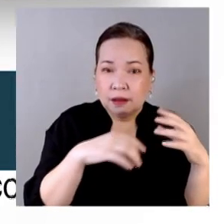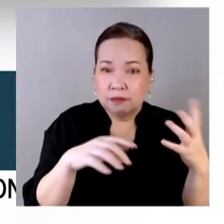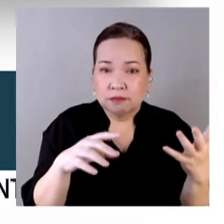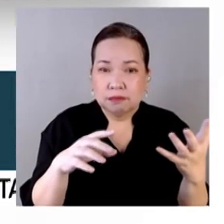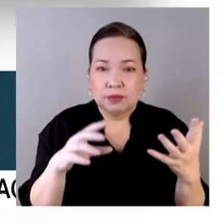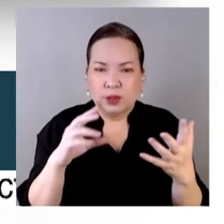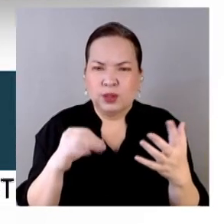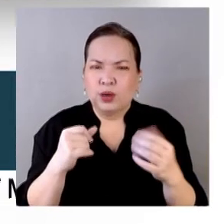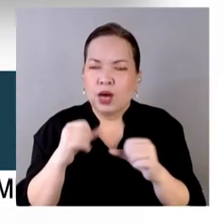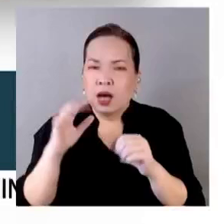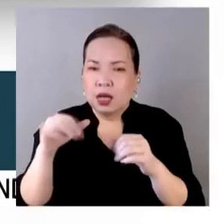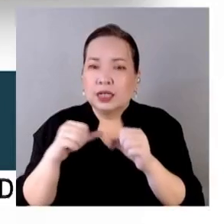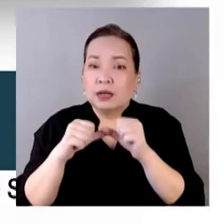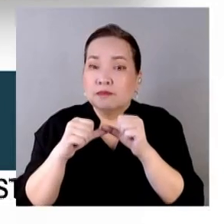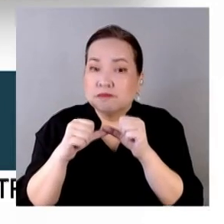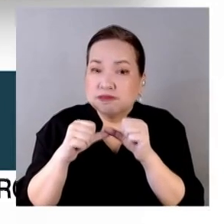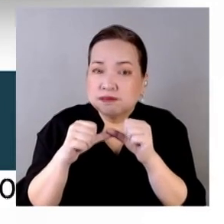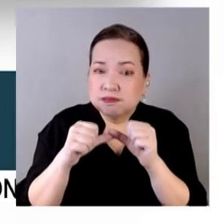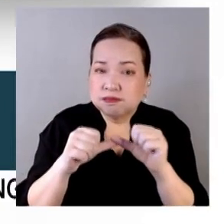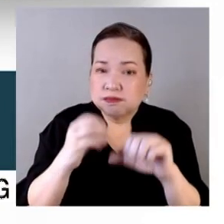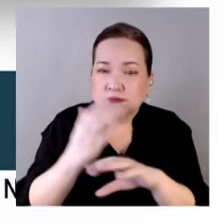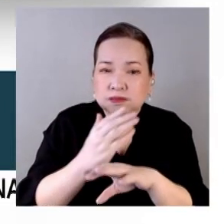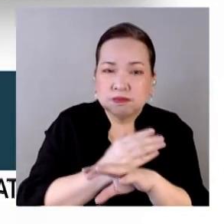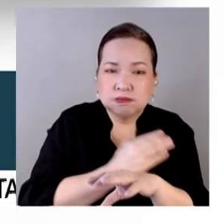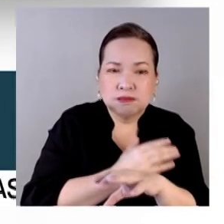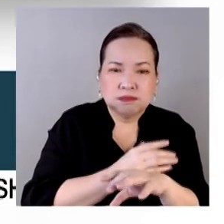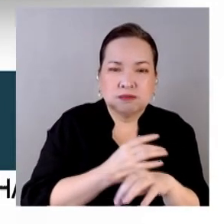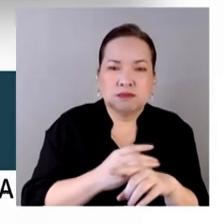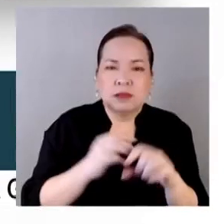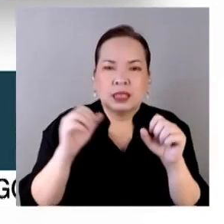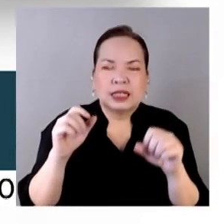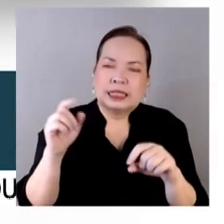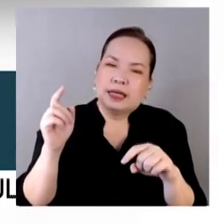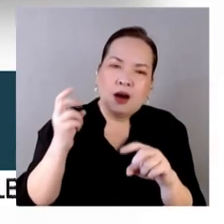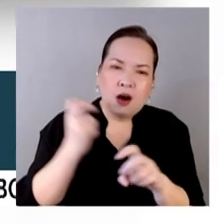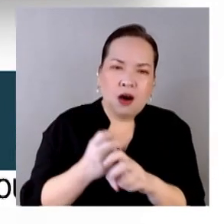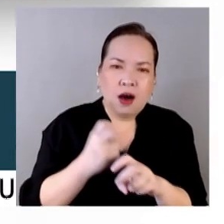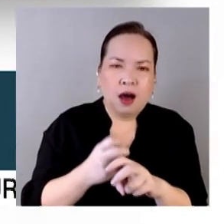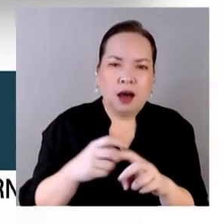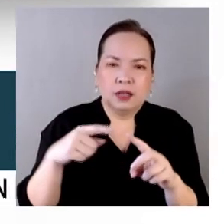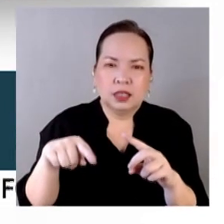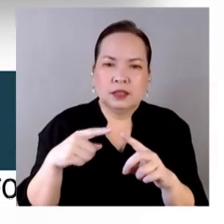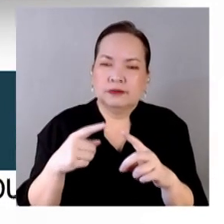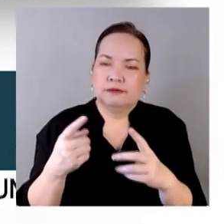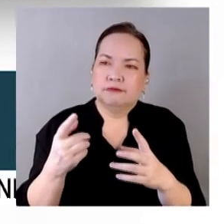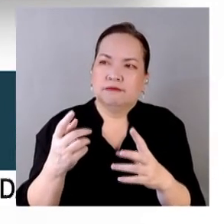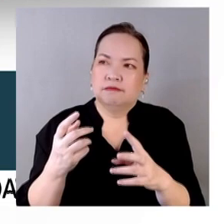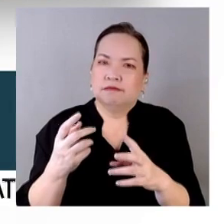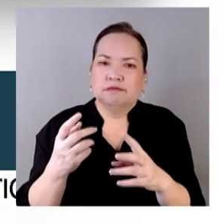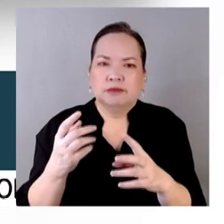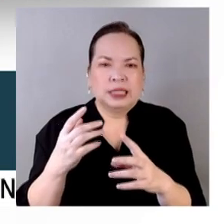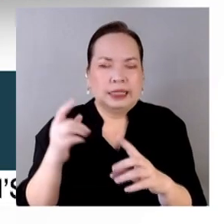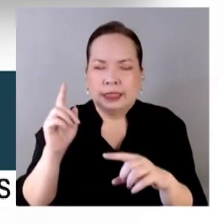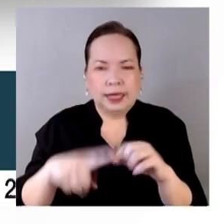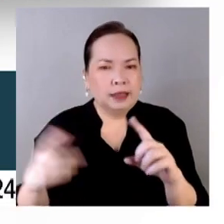to address the pressing concerns already threatening to overwhelm us now.